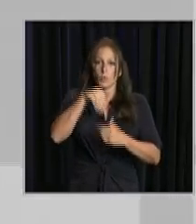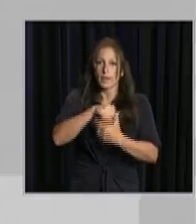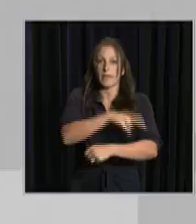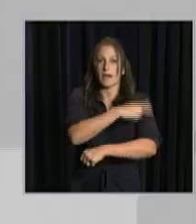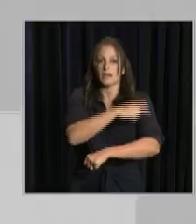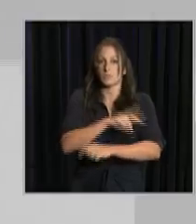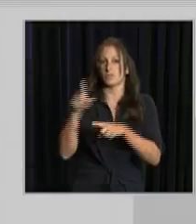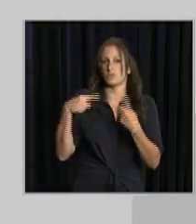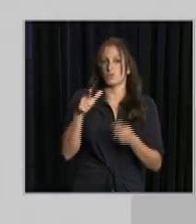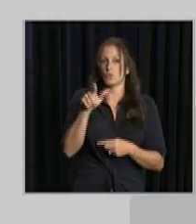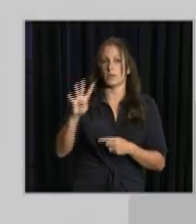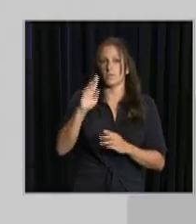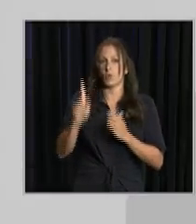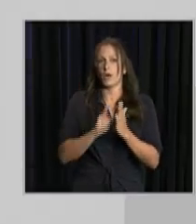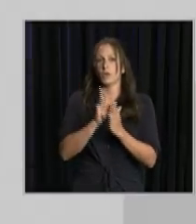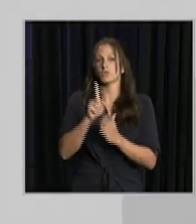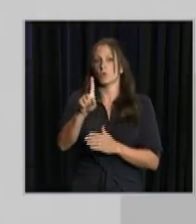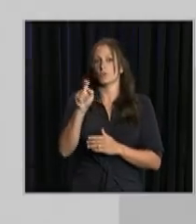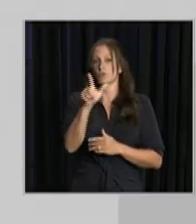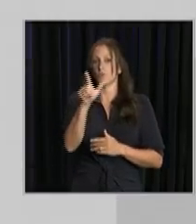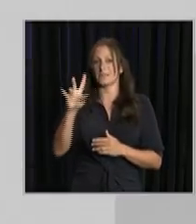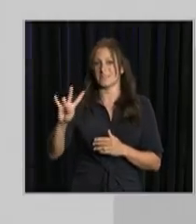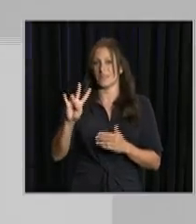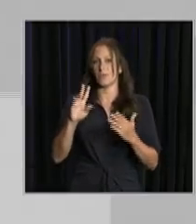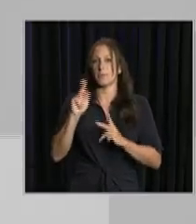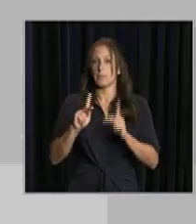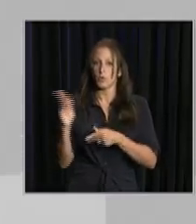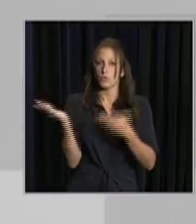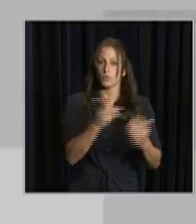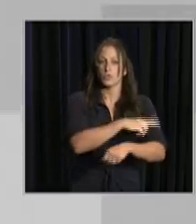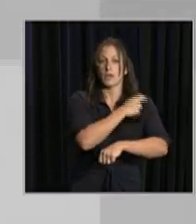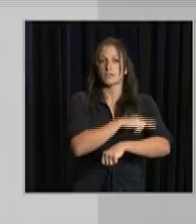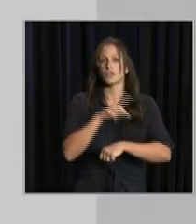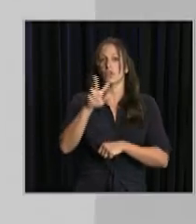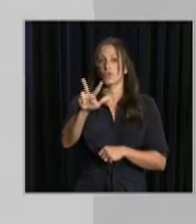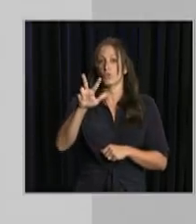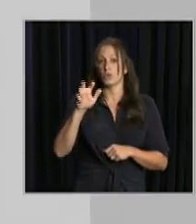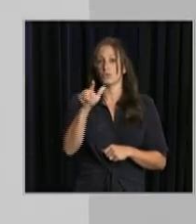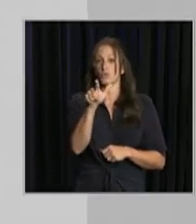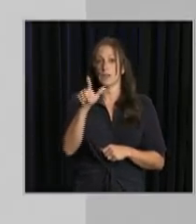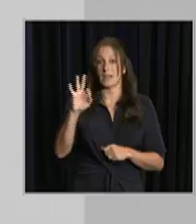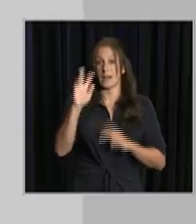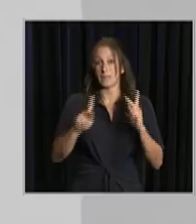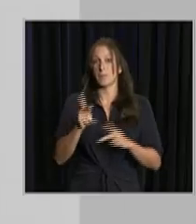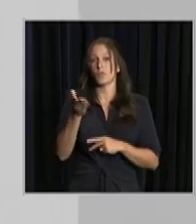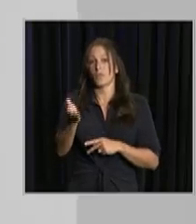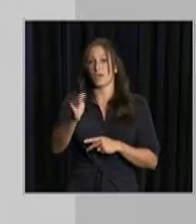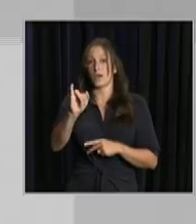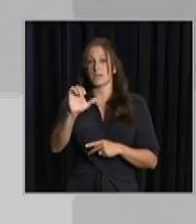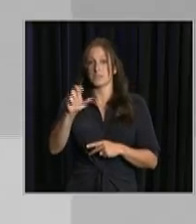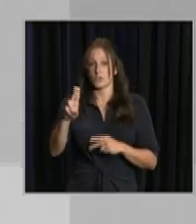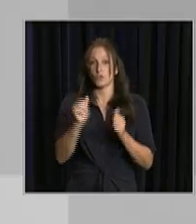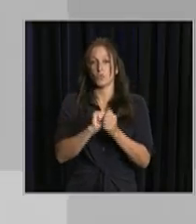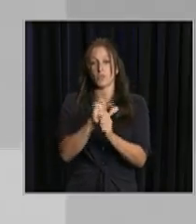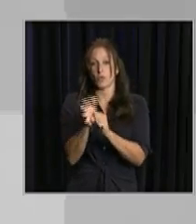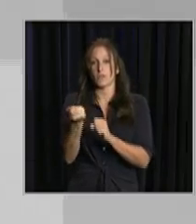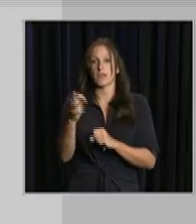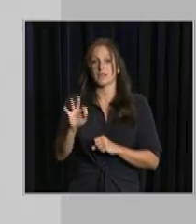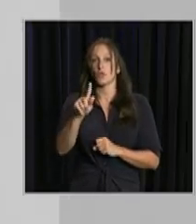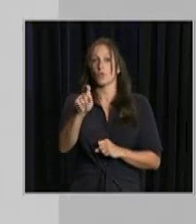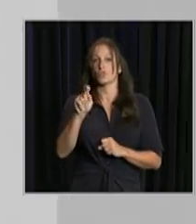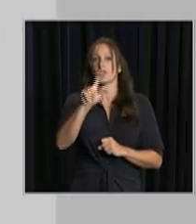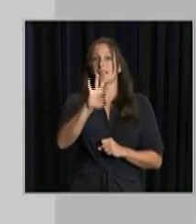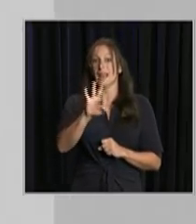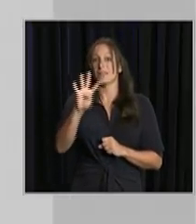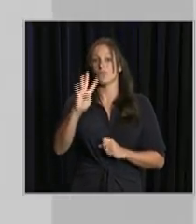are 127 new admissions. 329 folks are in the ICU with COVID-19 and 194